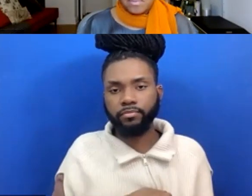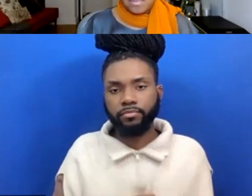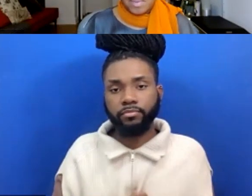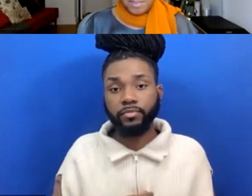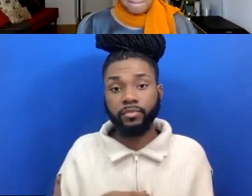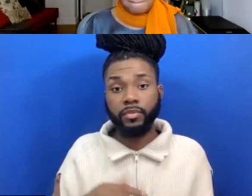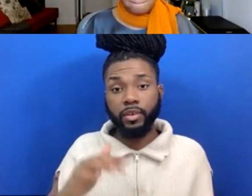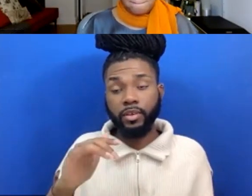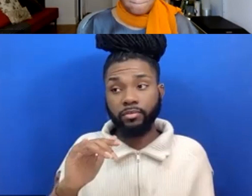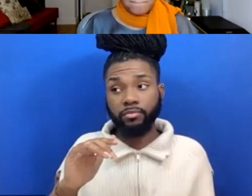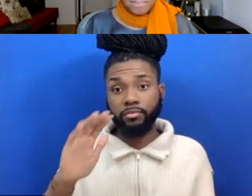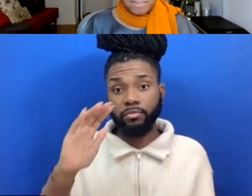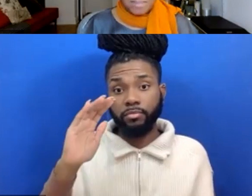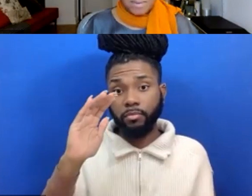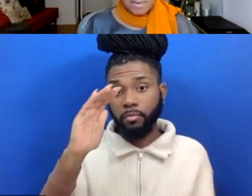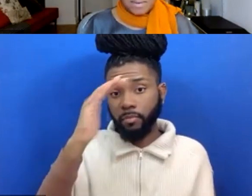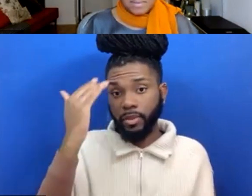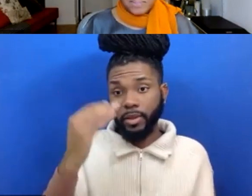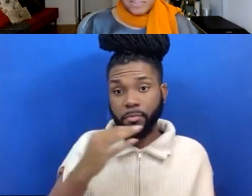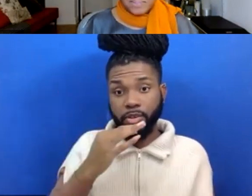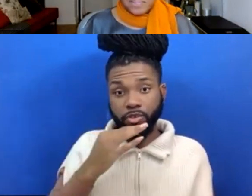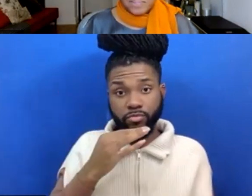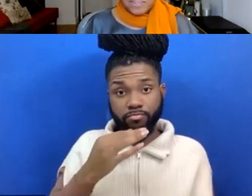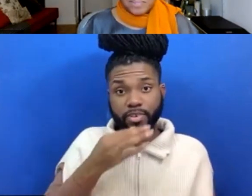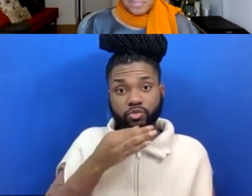Black mastery something that we want to see?